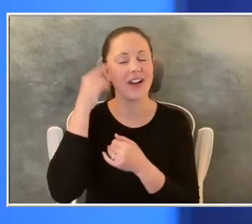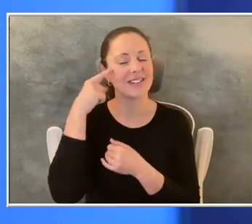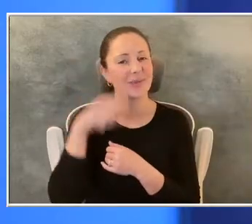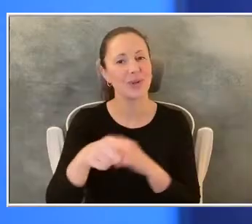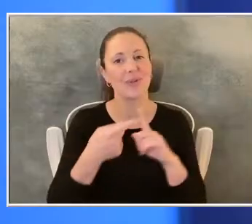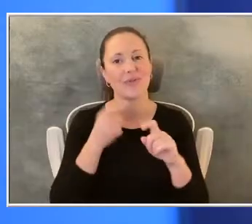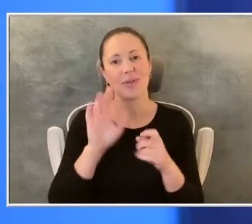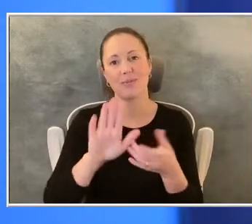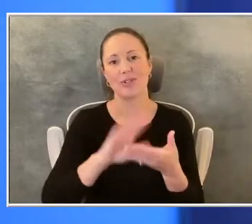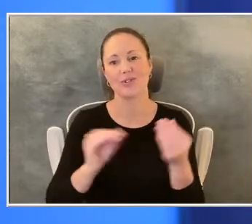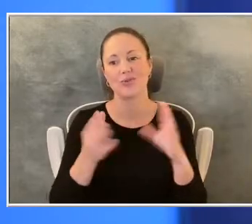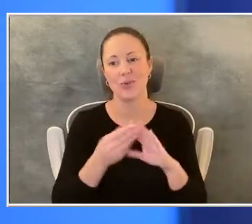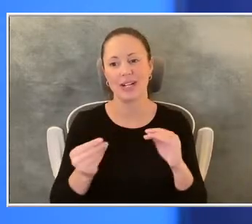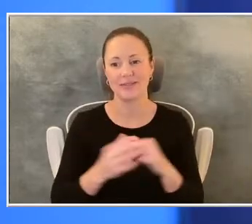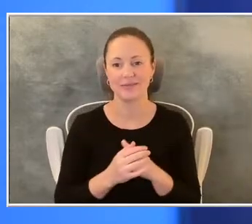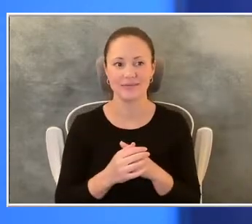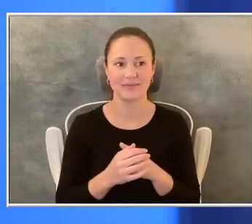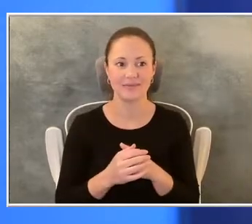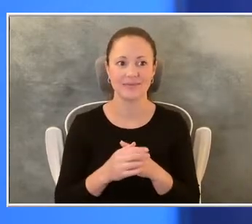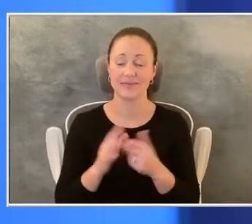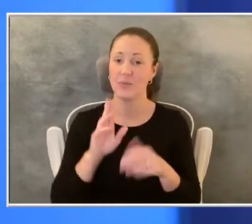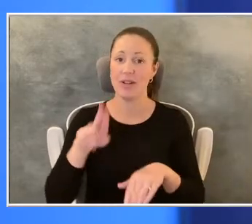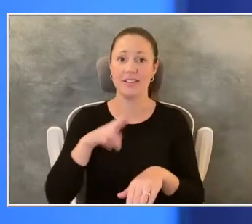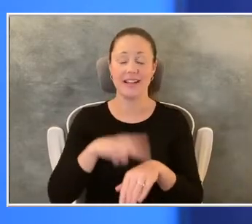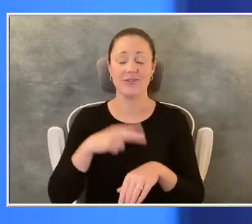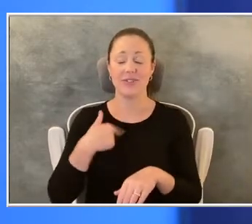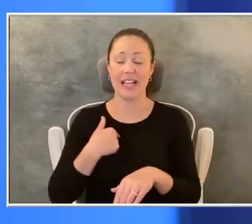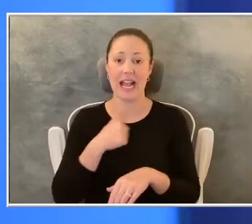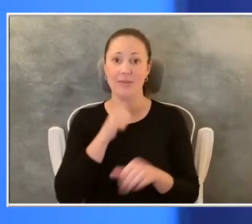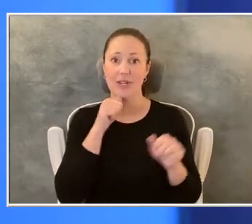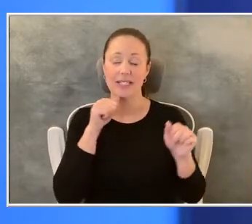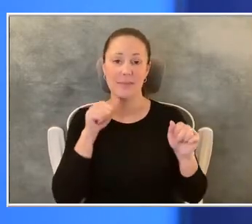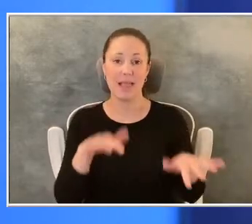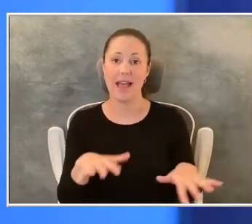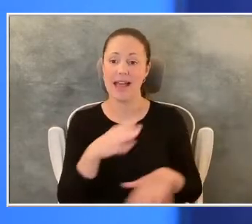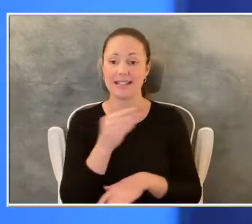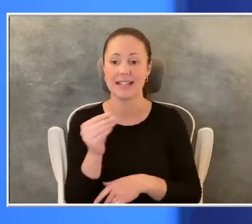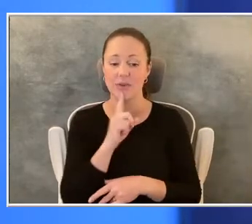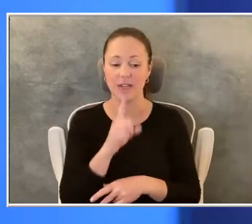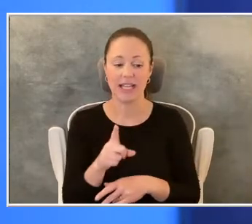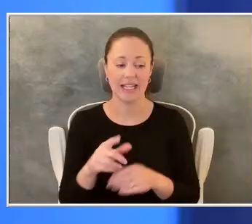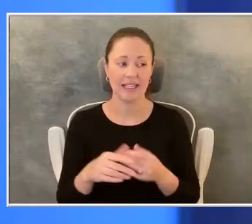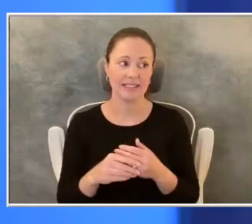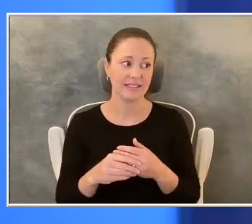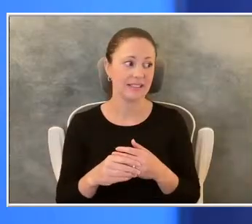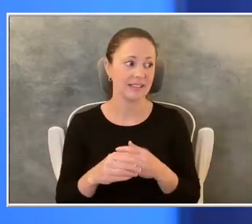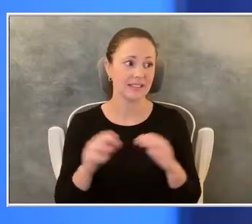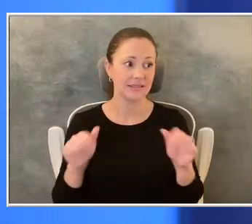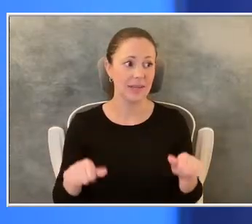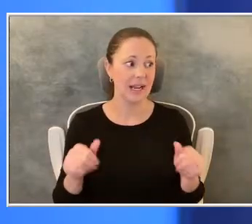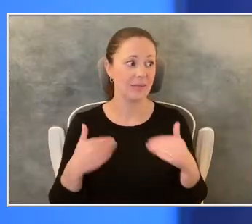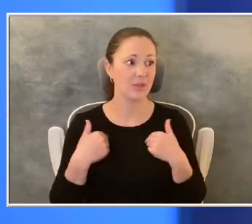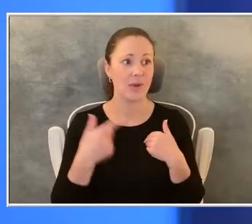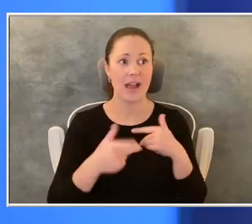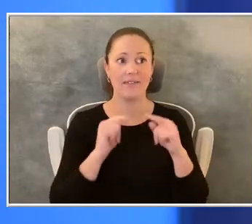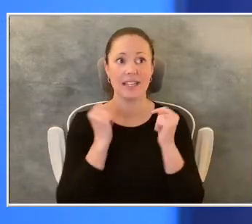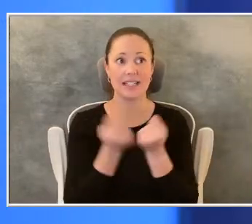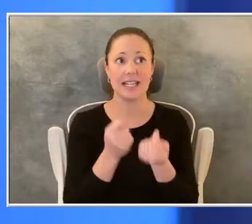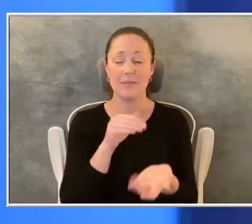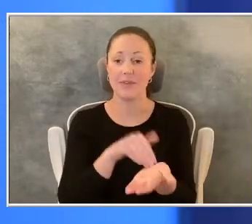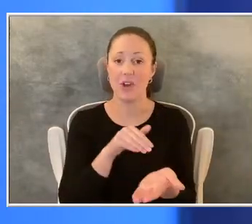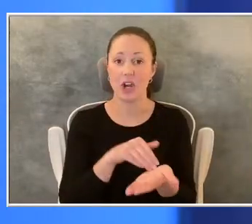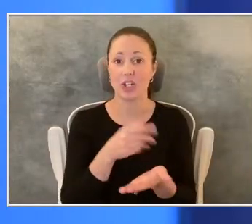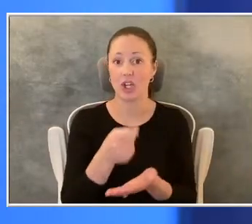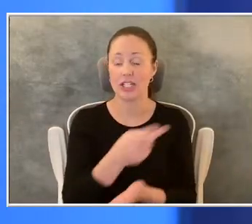naturally I'm blessed. Being able to have this team of doctors in this hospital